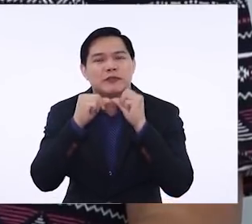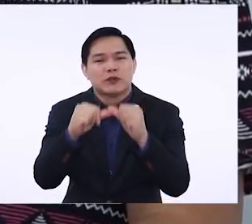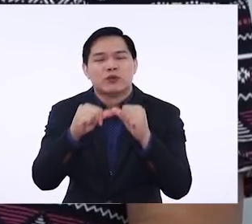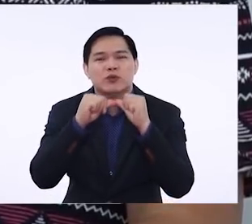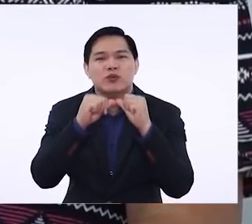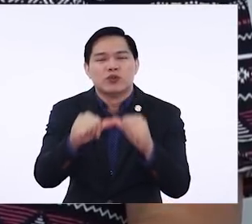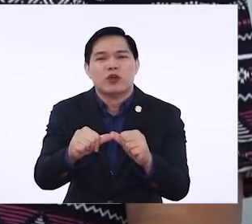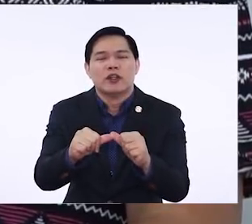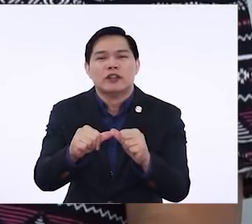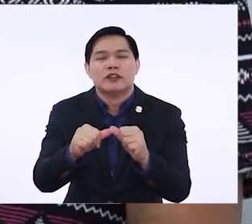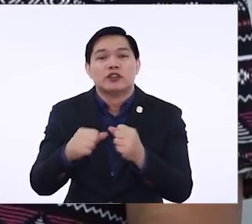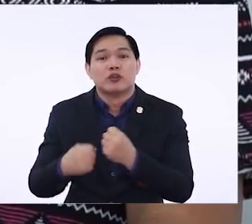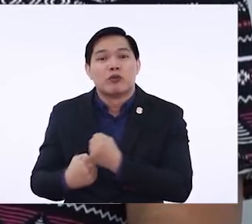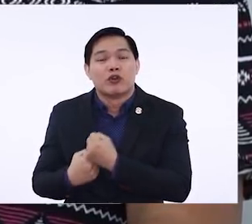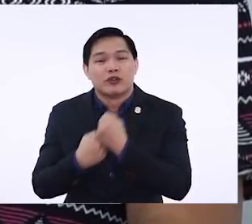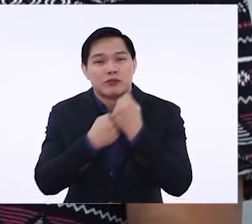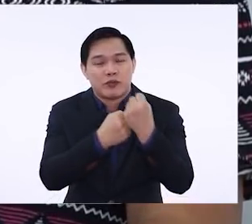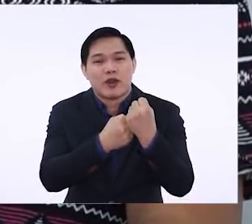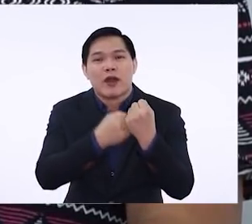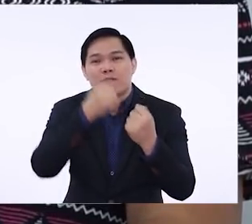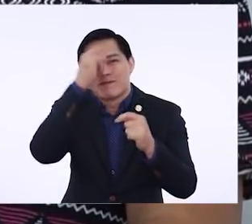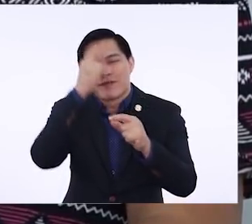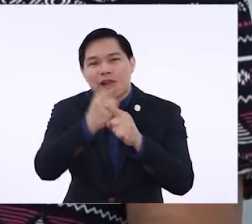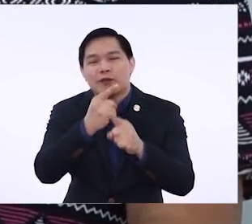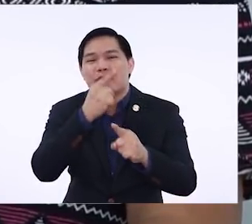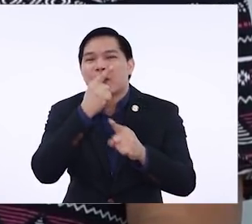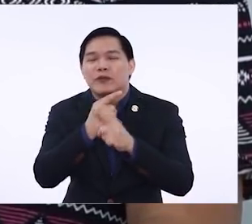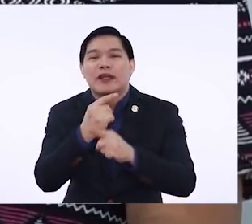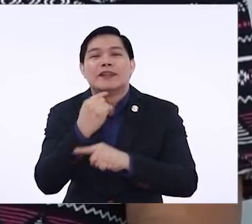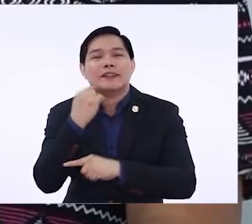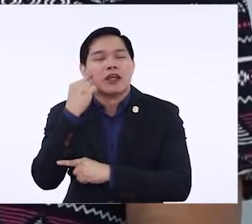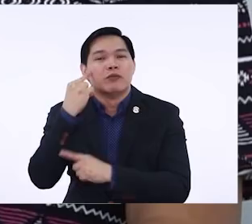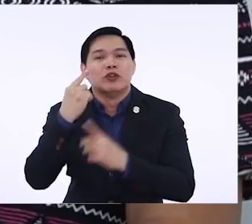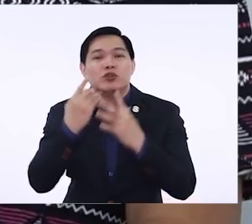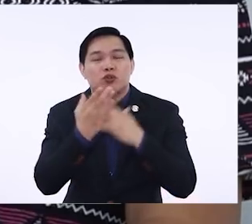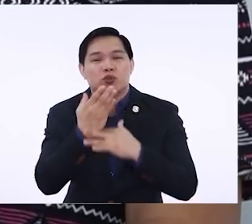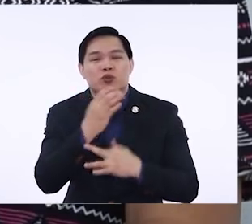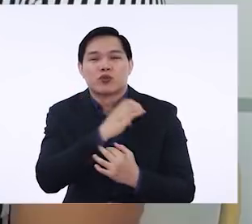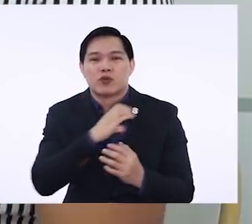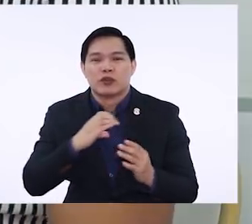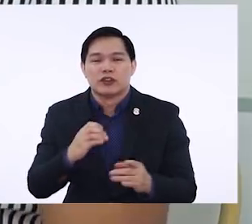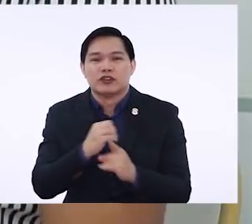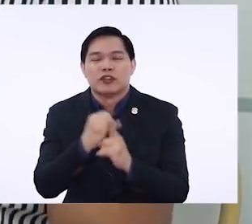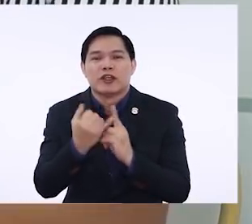na sinusuportahan ng mga kapatid na deaf sa pamamagitan ng CSD.